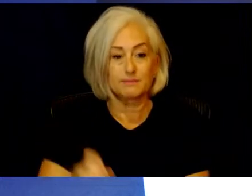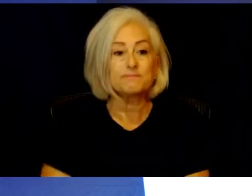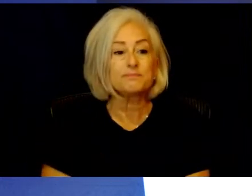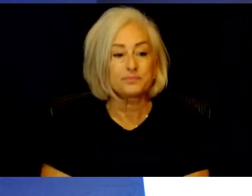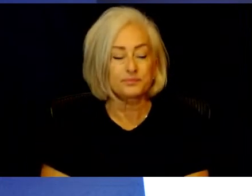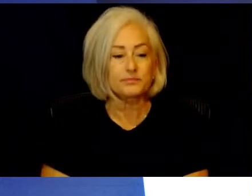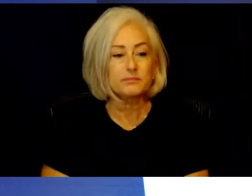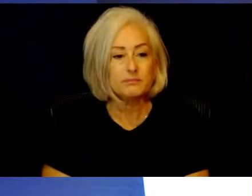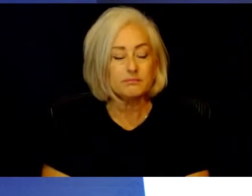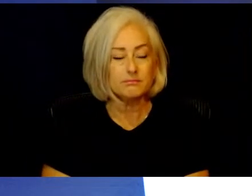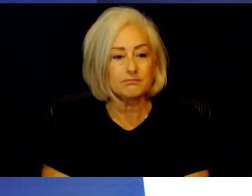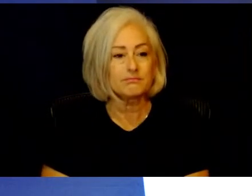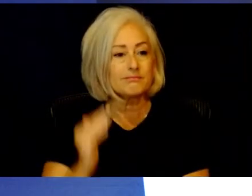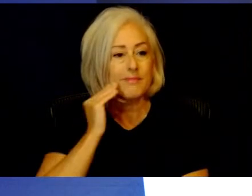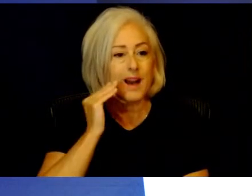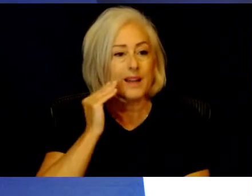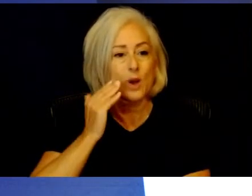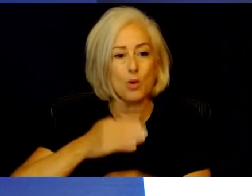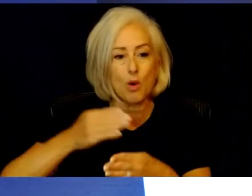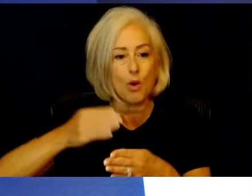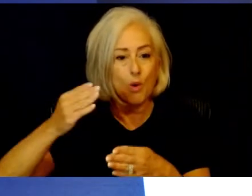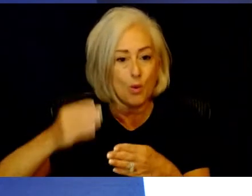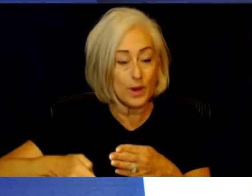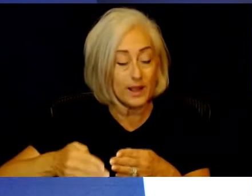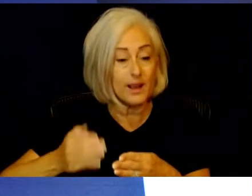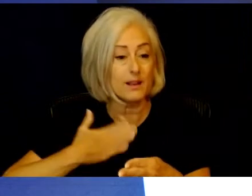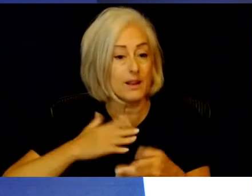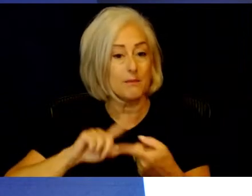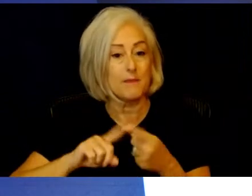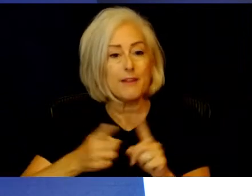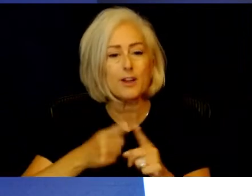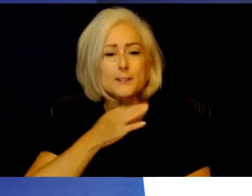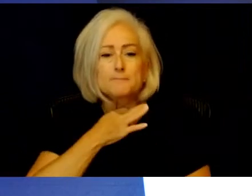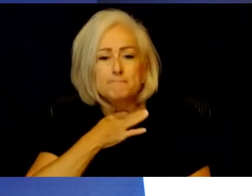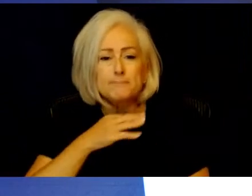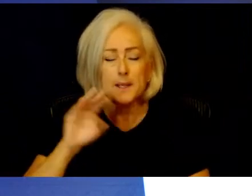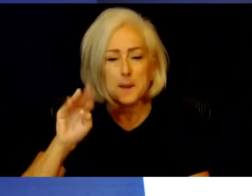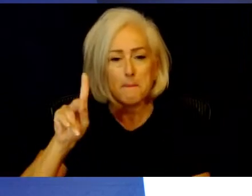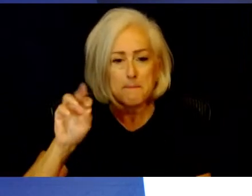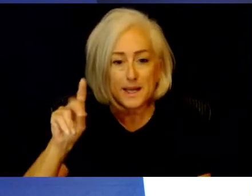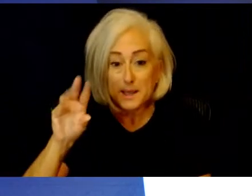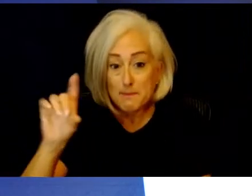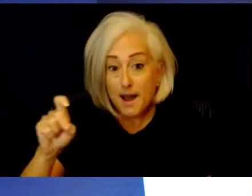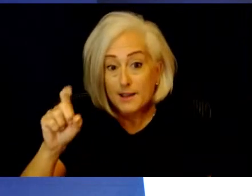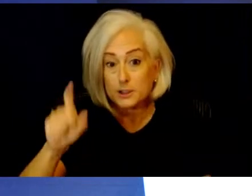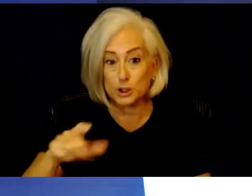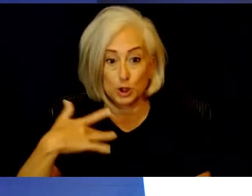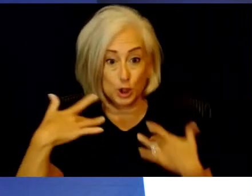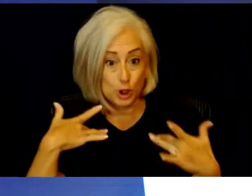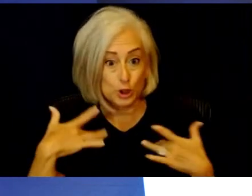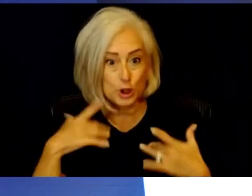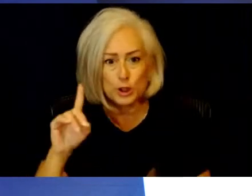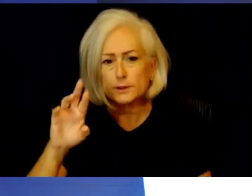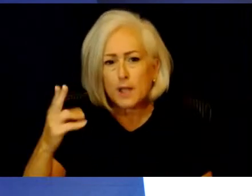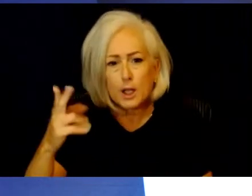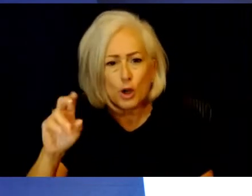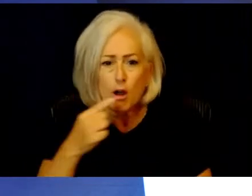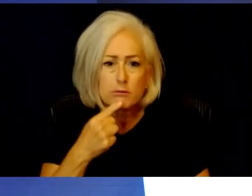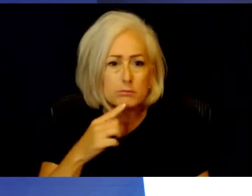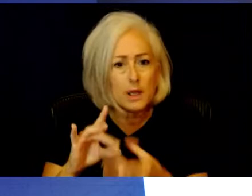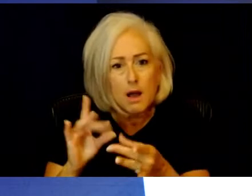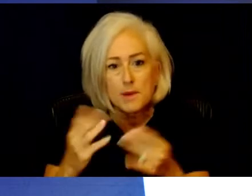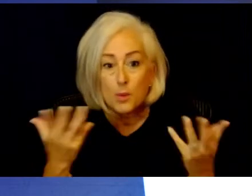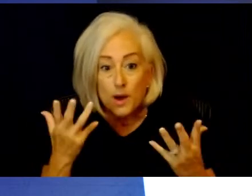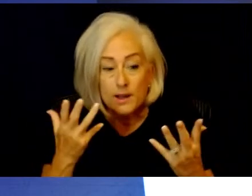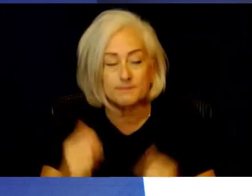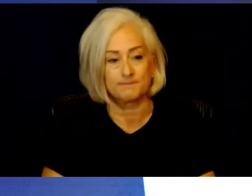I know all weekend long my friends were texting me, wanting me to ask you about this. Monkeypox, should we be worried? What does Dr. Hawkinson say? So what's your take on this for here